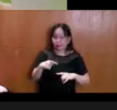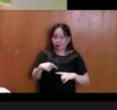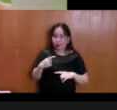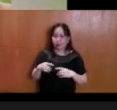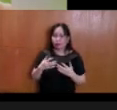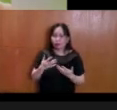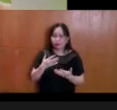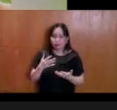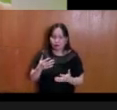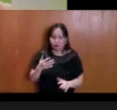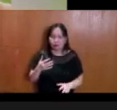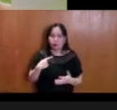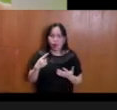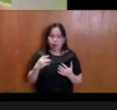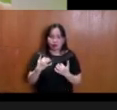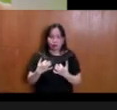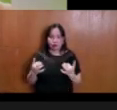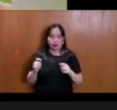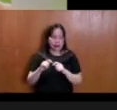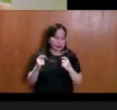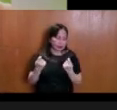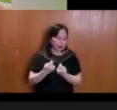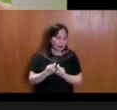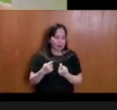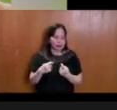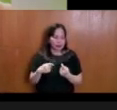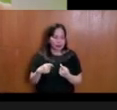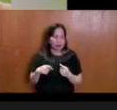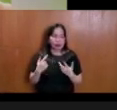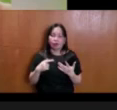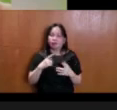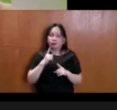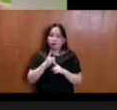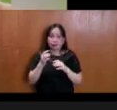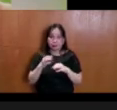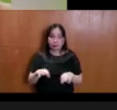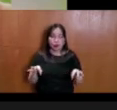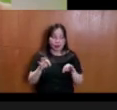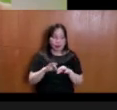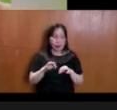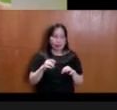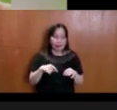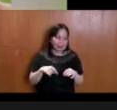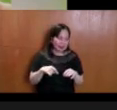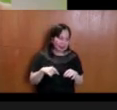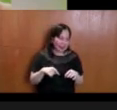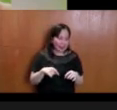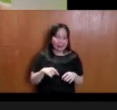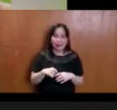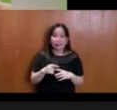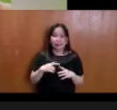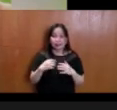the conference theme is highly relevant, and also our panel sessions